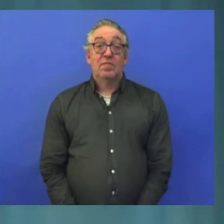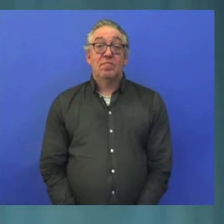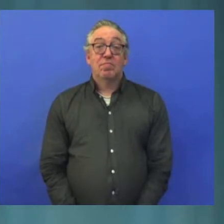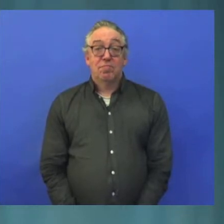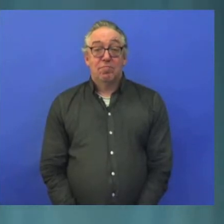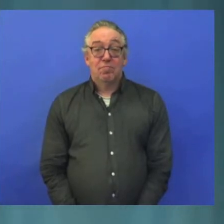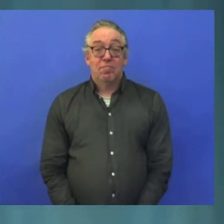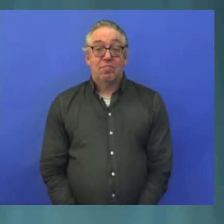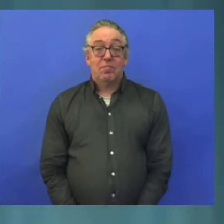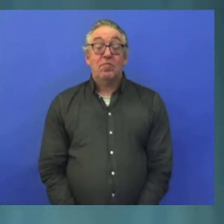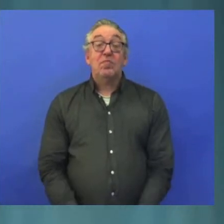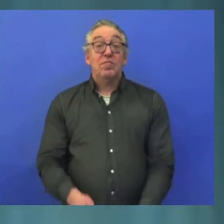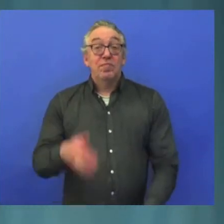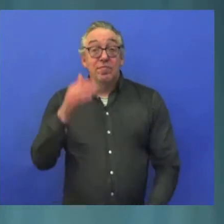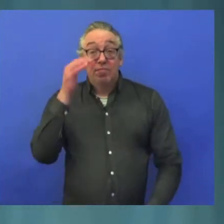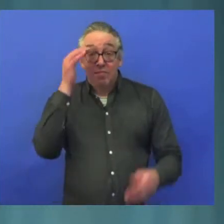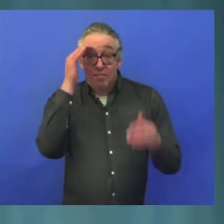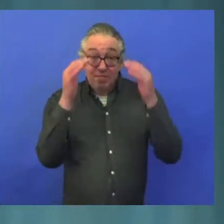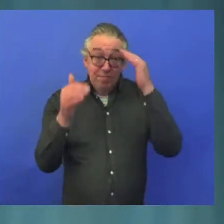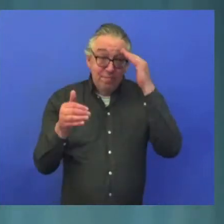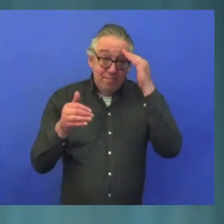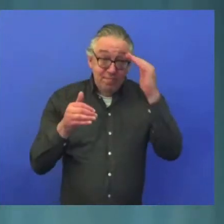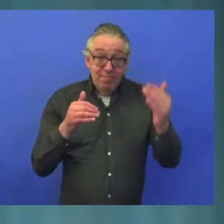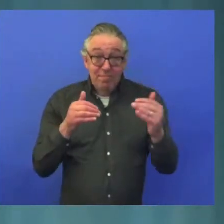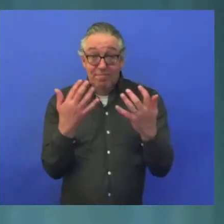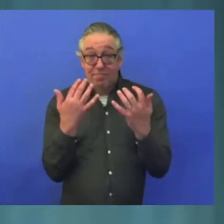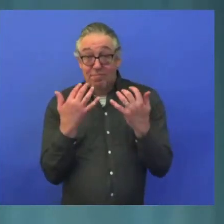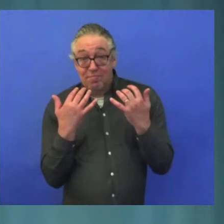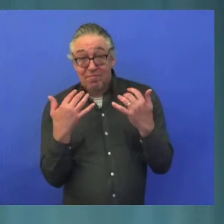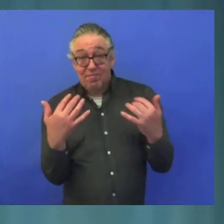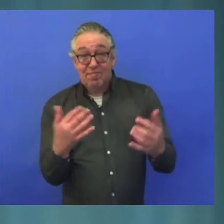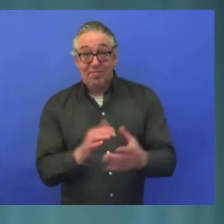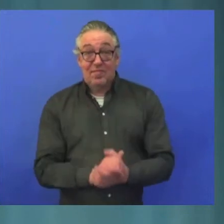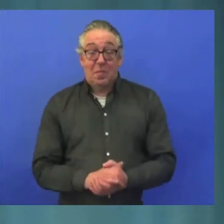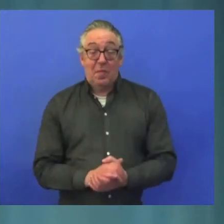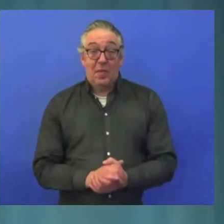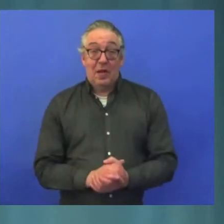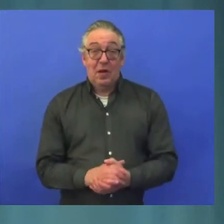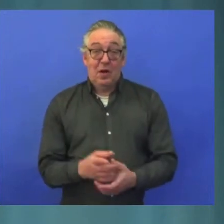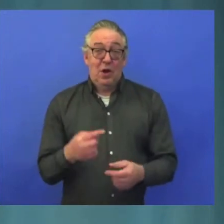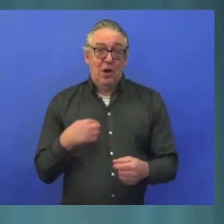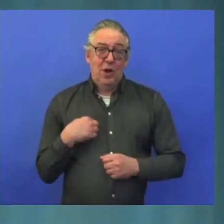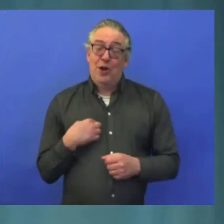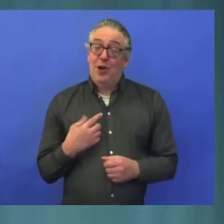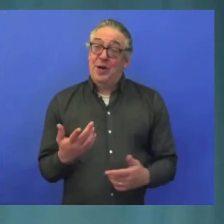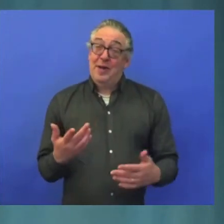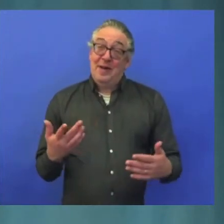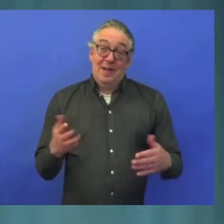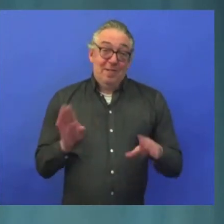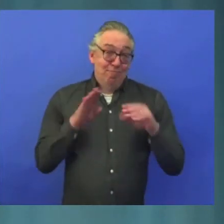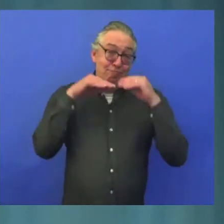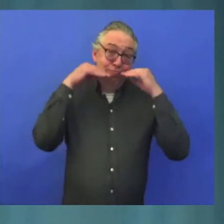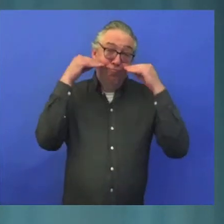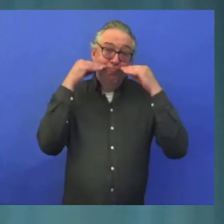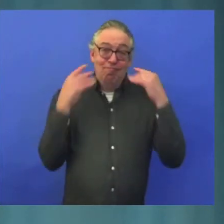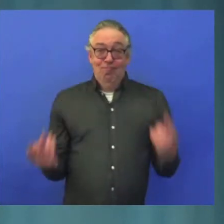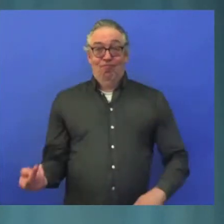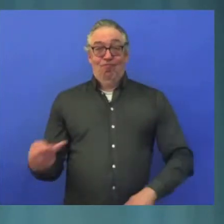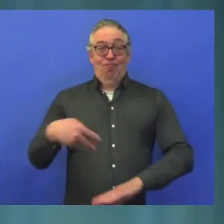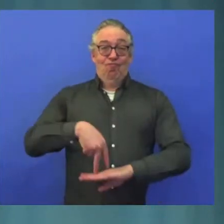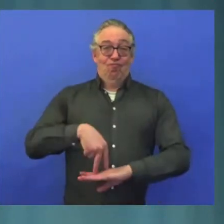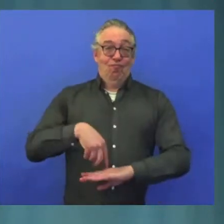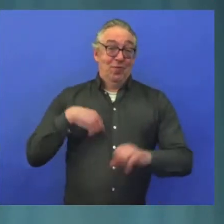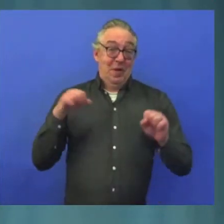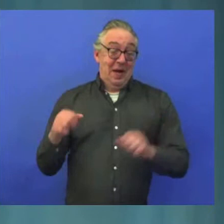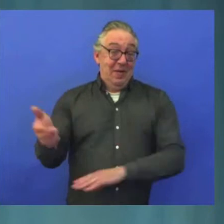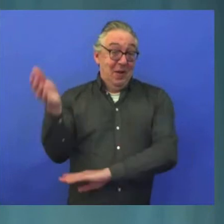Hello, ladies and gentlemen. It's a great pleasure for me here to be here, and a great honor to be a part